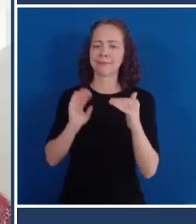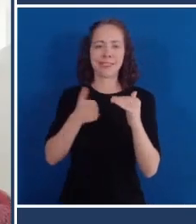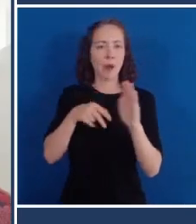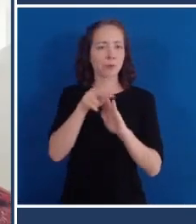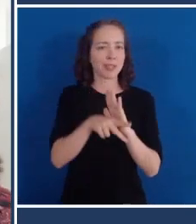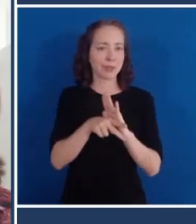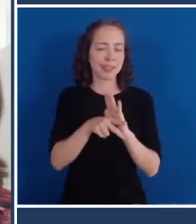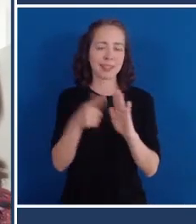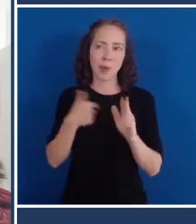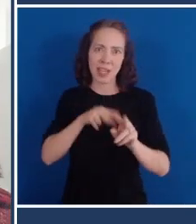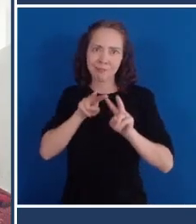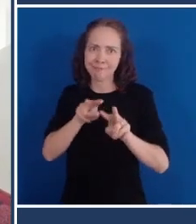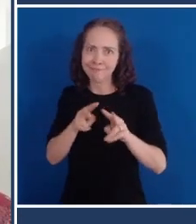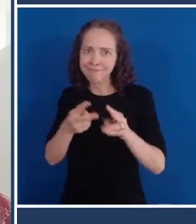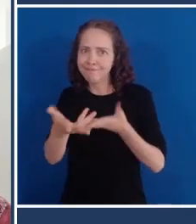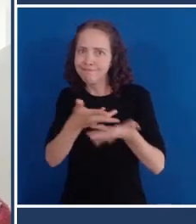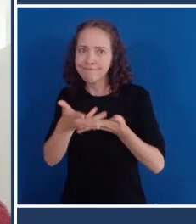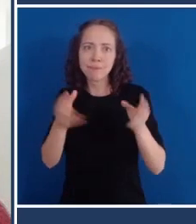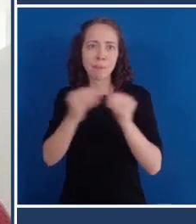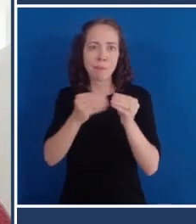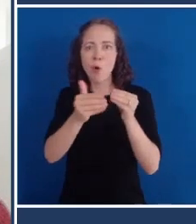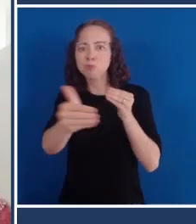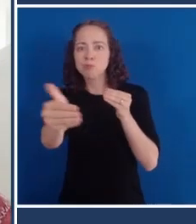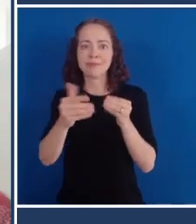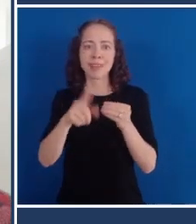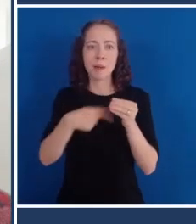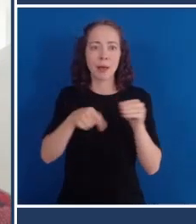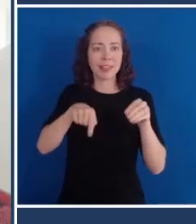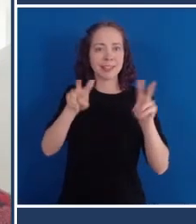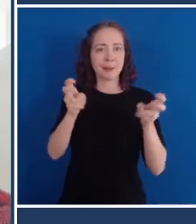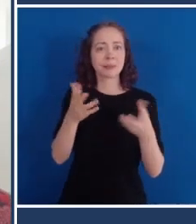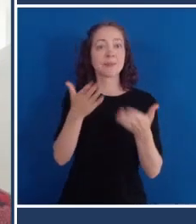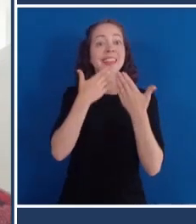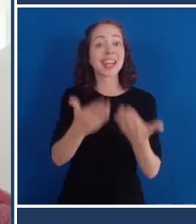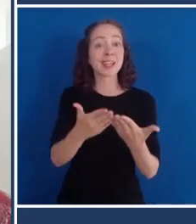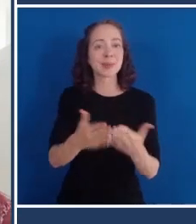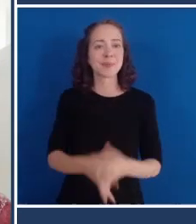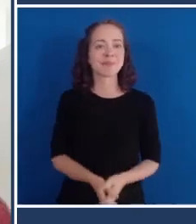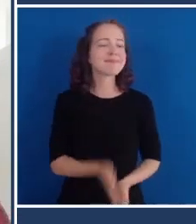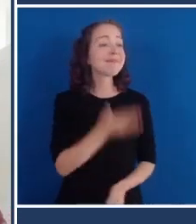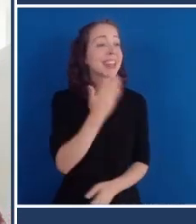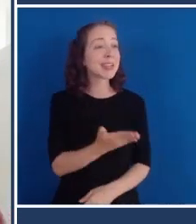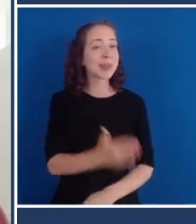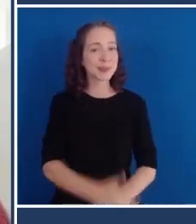So we look forward to engaging with you further on this topic. Thanks very much. Thank you.